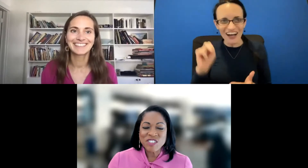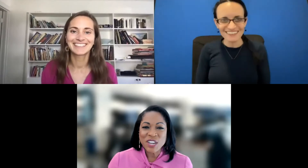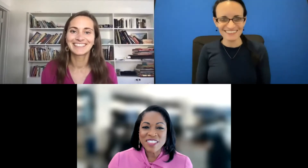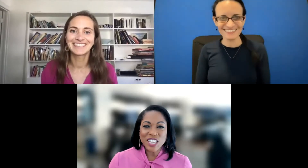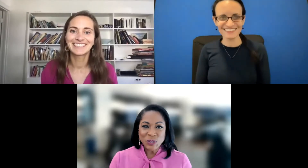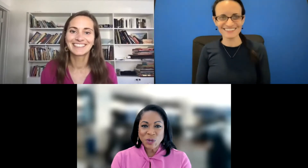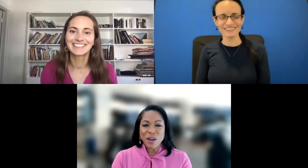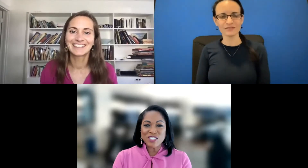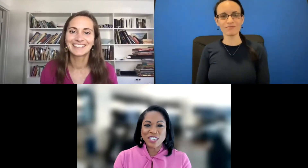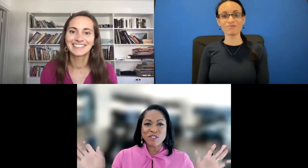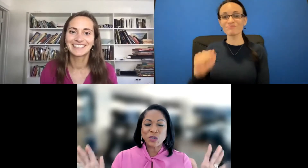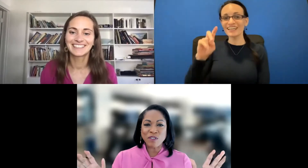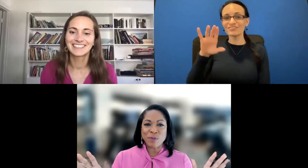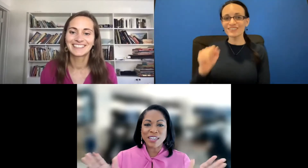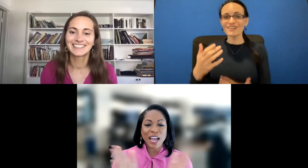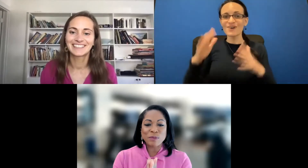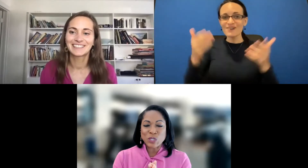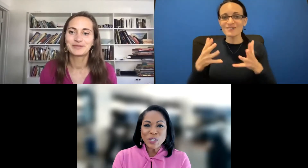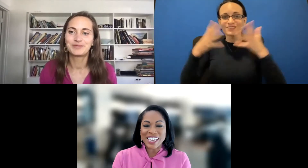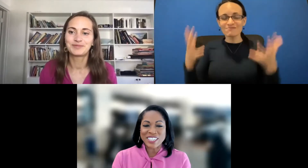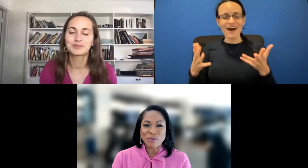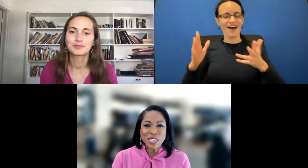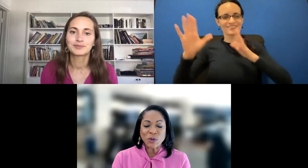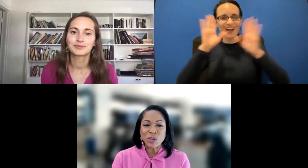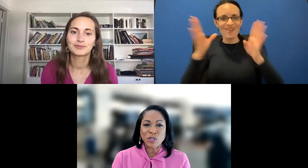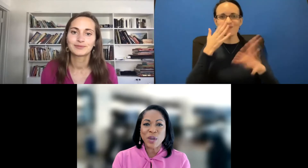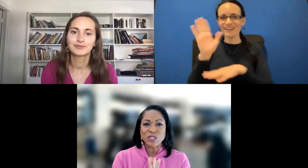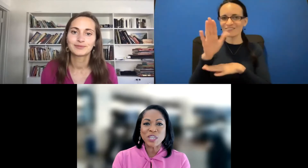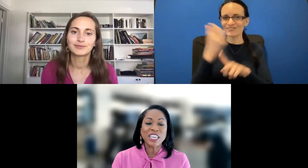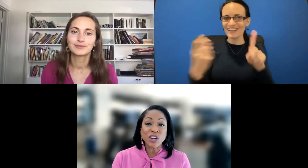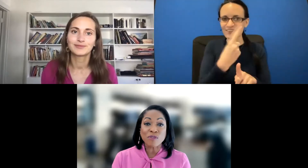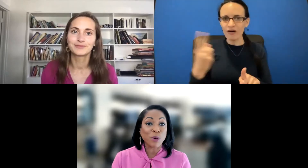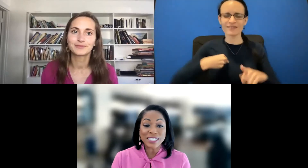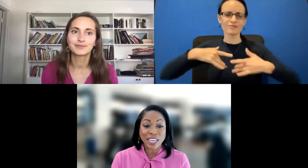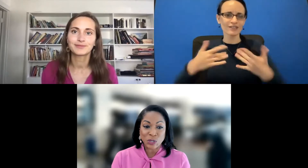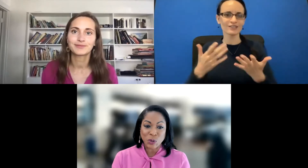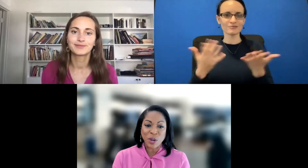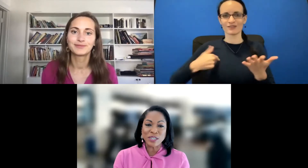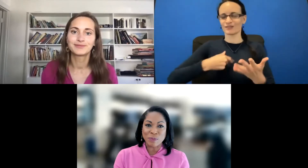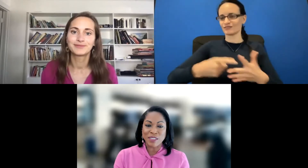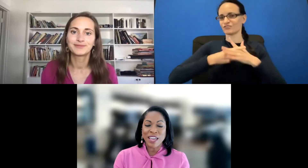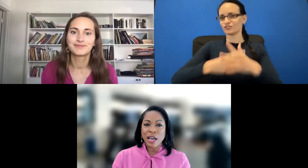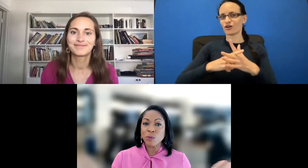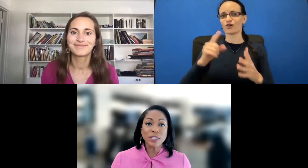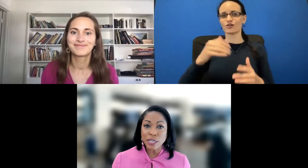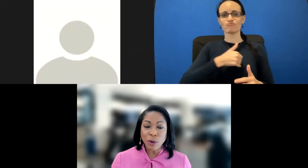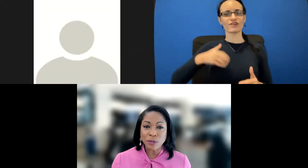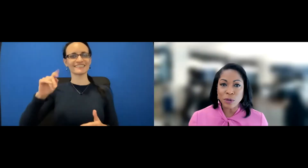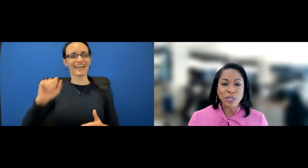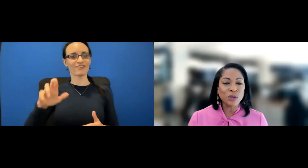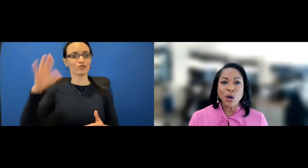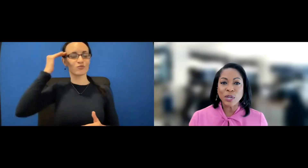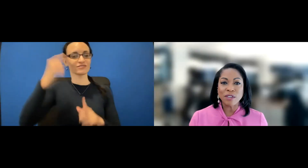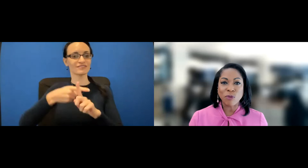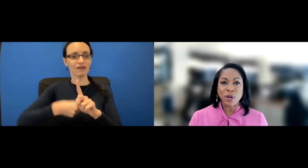Andrea, thank you so much. Good afternoon, everybody. I am so excited to be here with you as we kick off Breast Cancer Awareness Month. I want to let you all